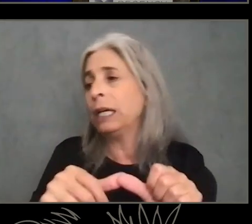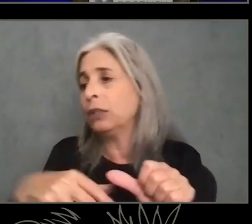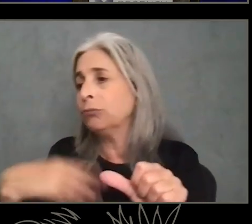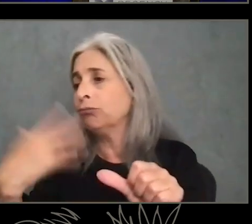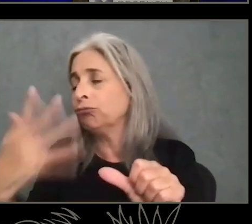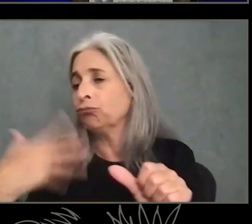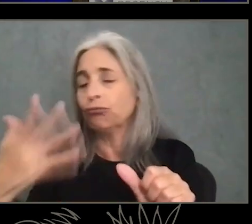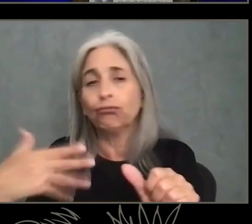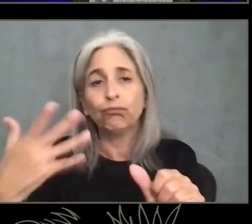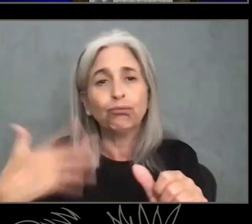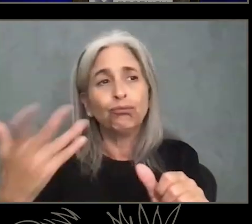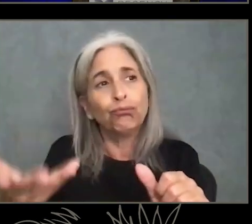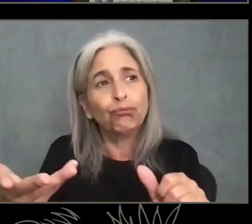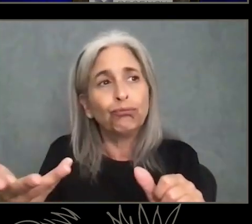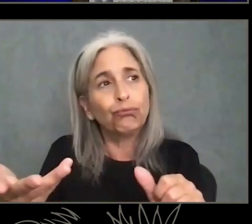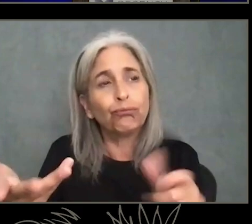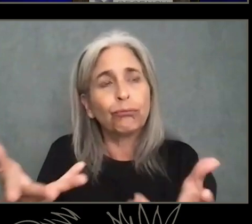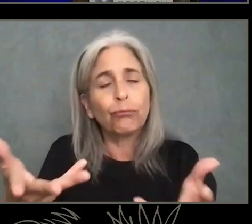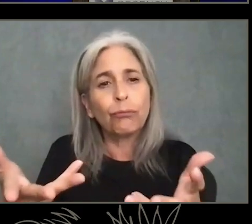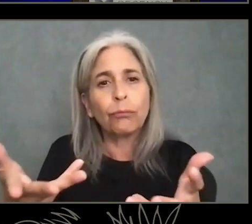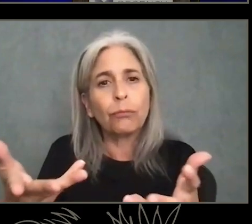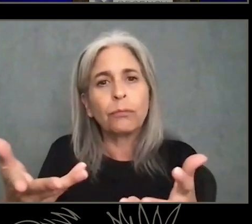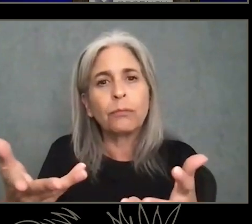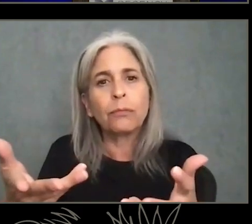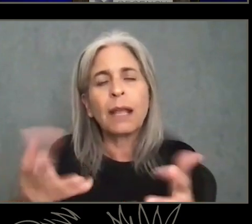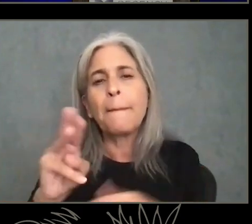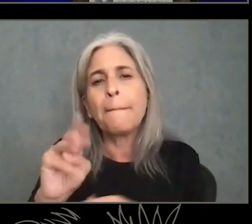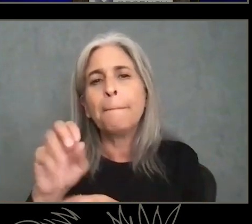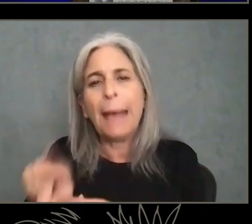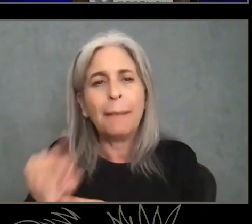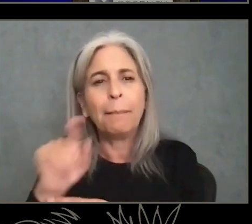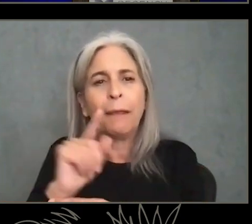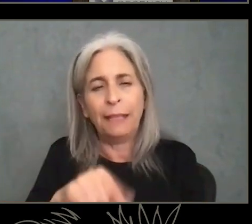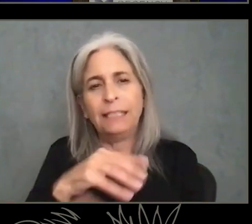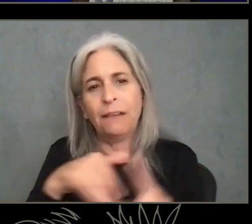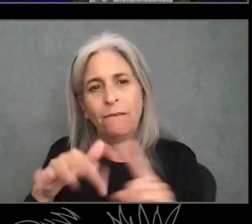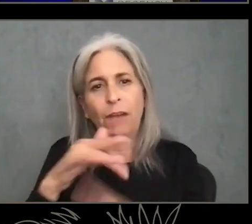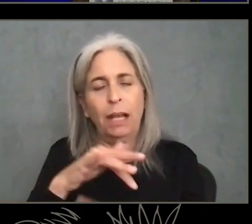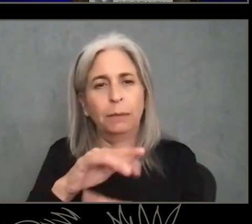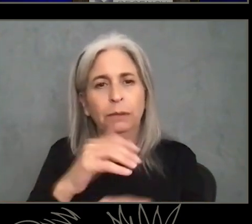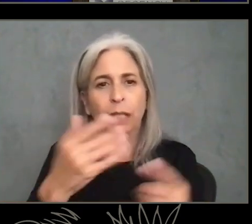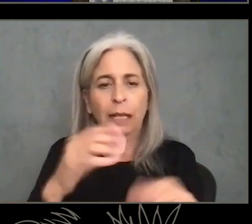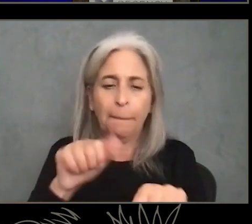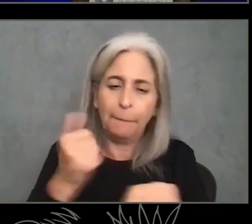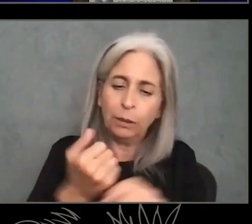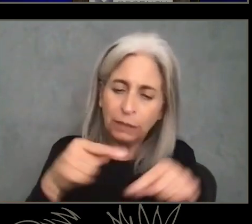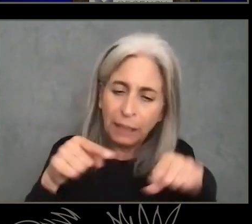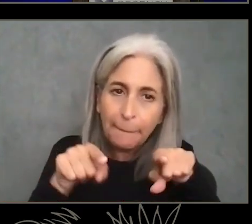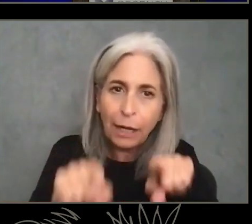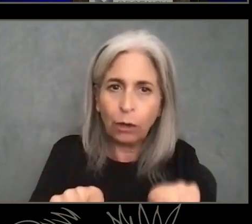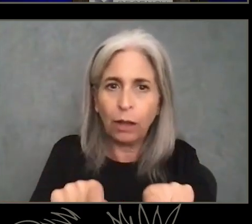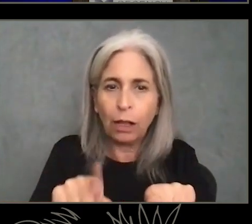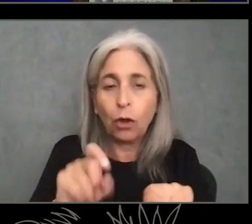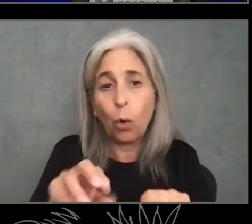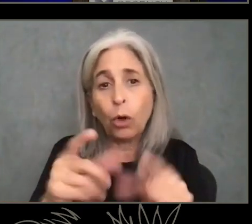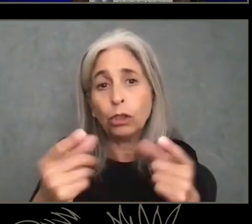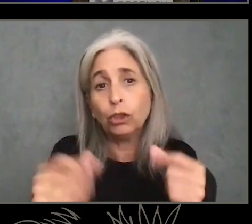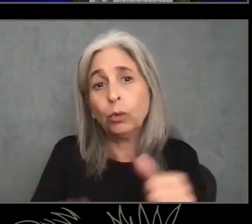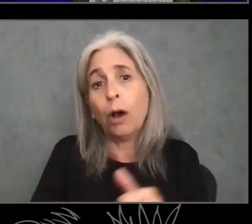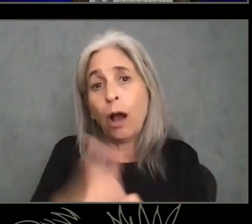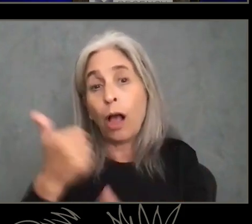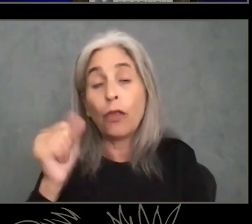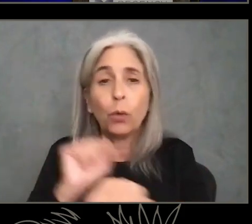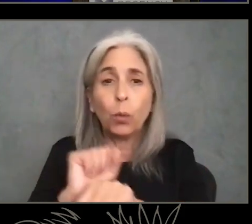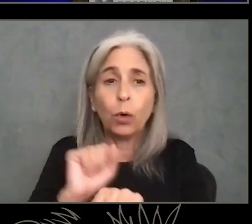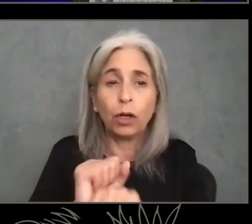to, or you map these environments, you can iterate over them and build them in parallel or also do some more work. Like